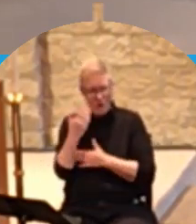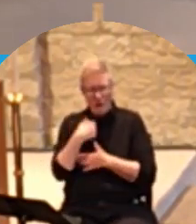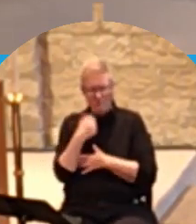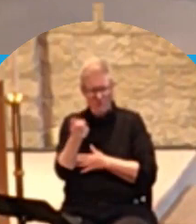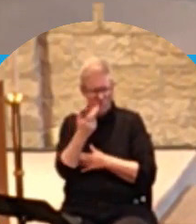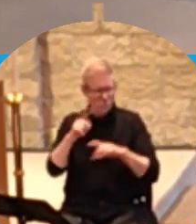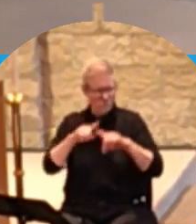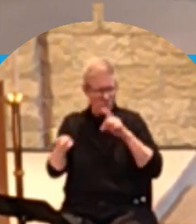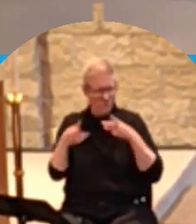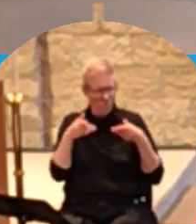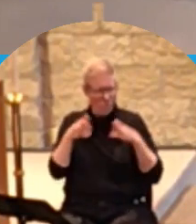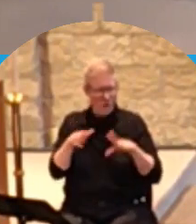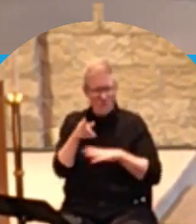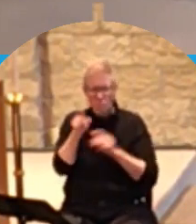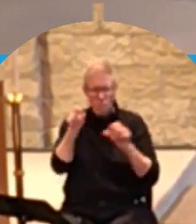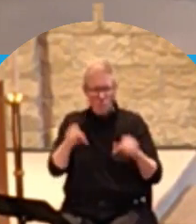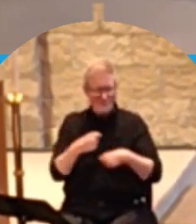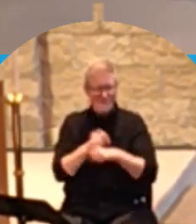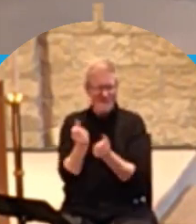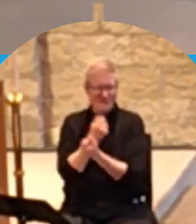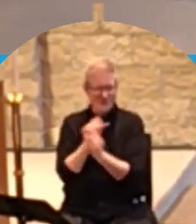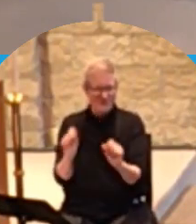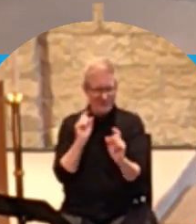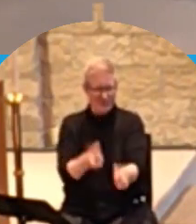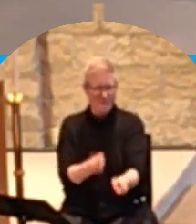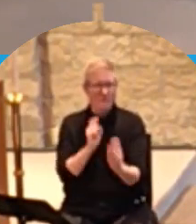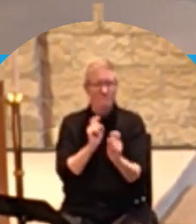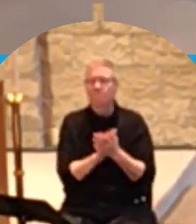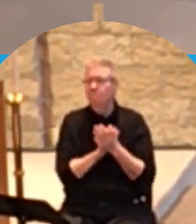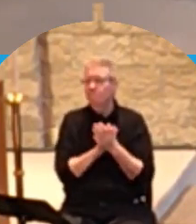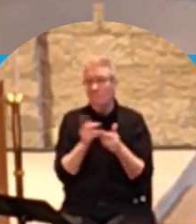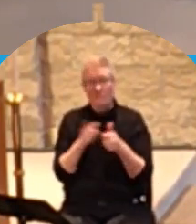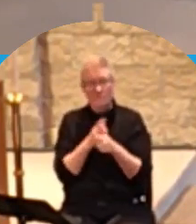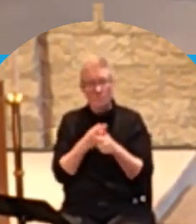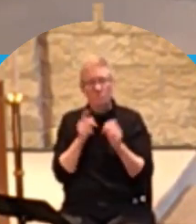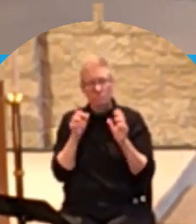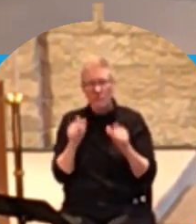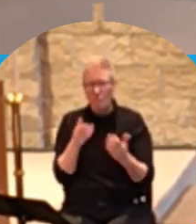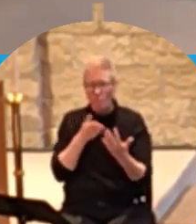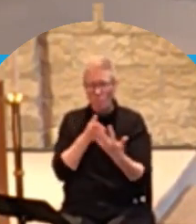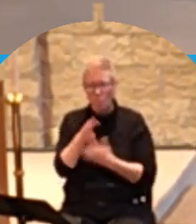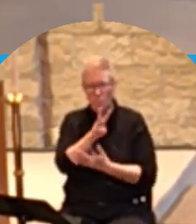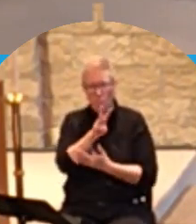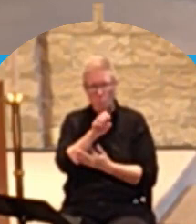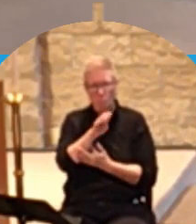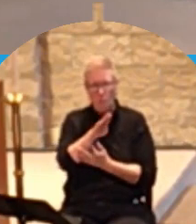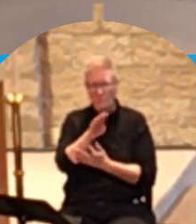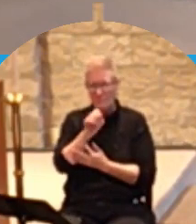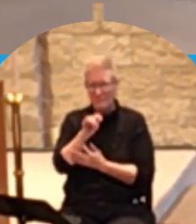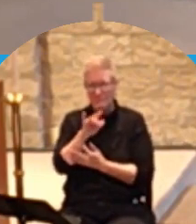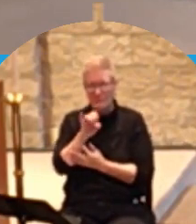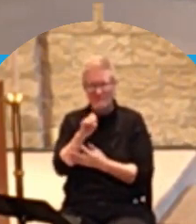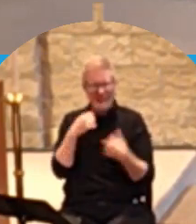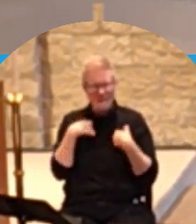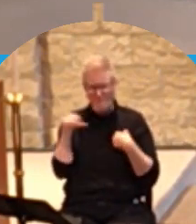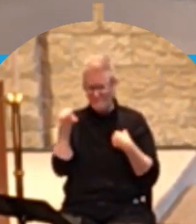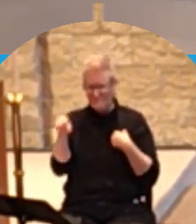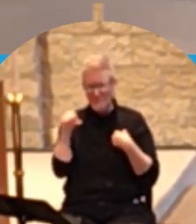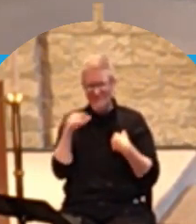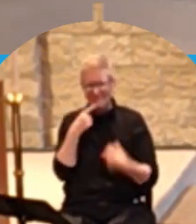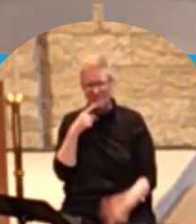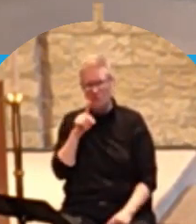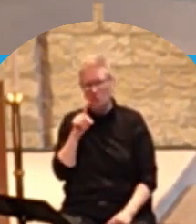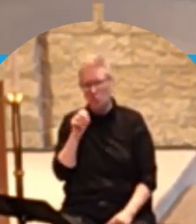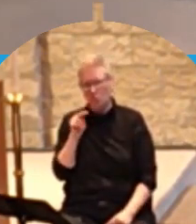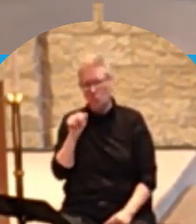you can make that secured gift. First of all, you can go right through our website. There's a donate button there. It's secured. You can